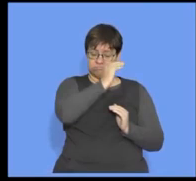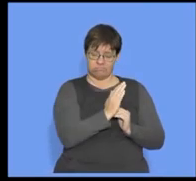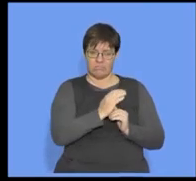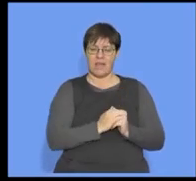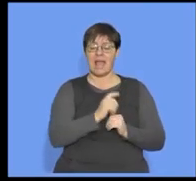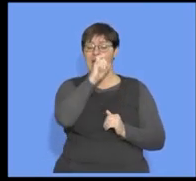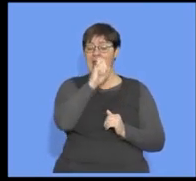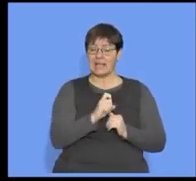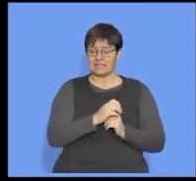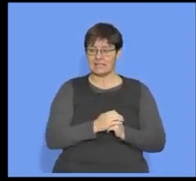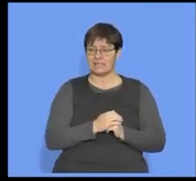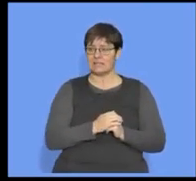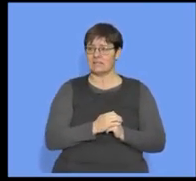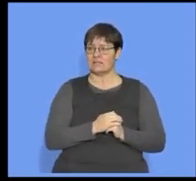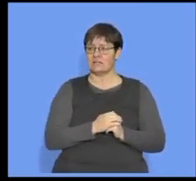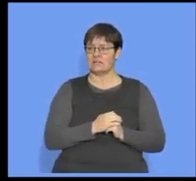IX